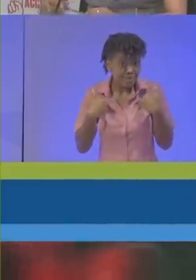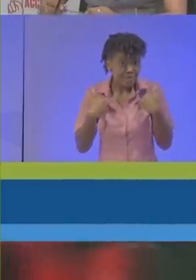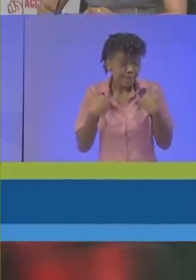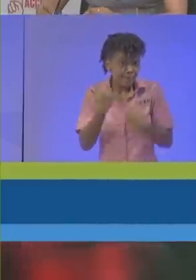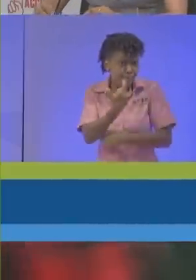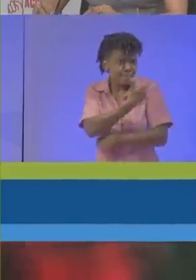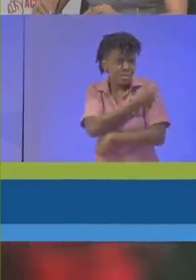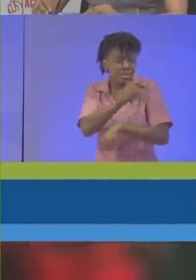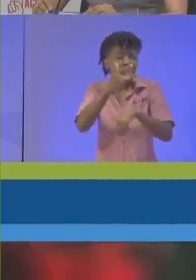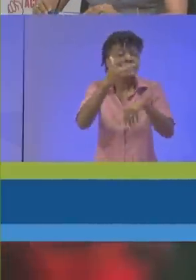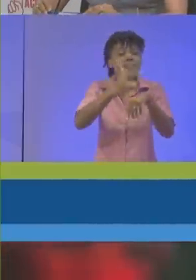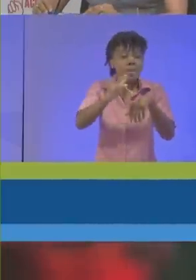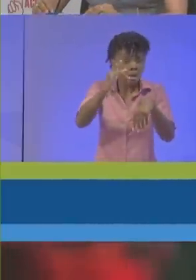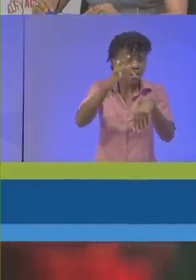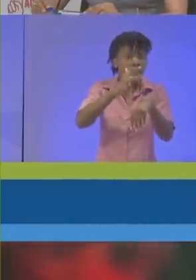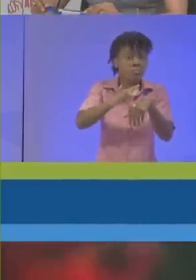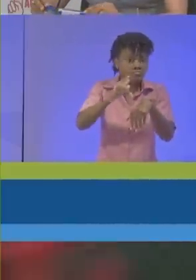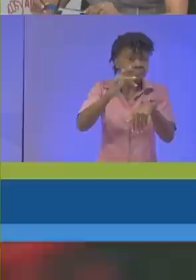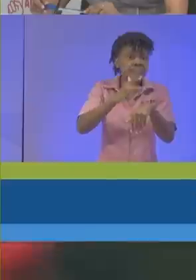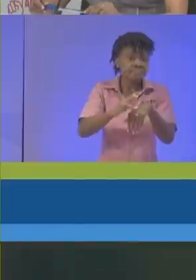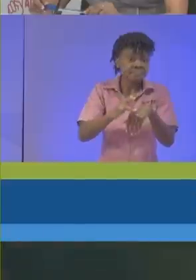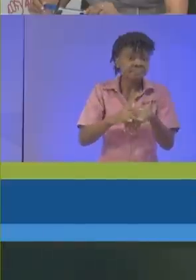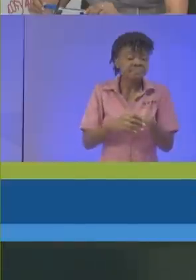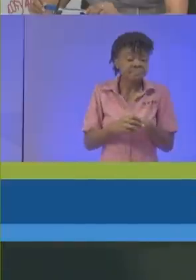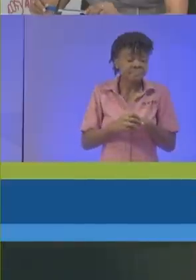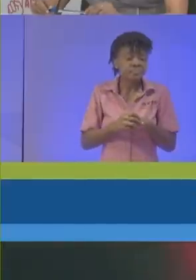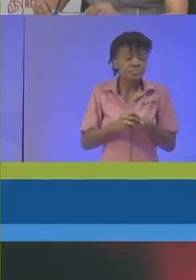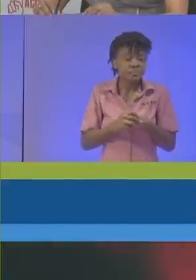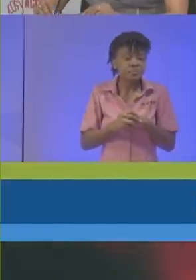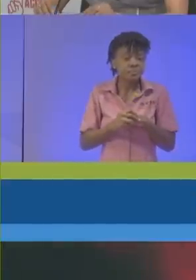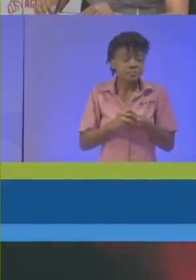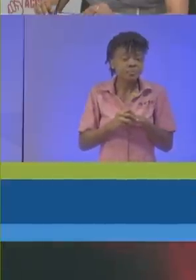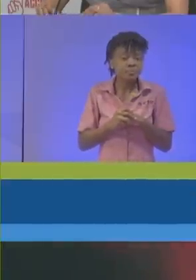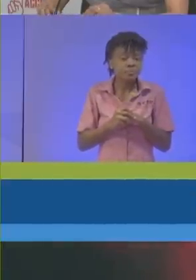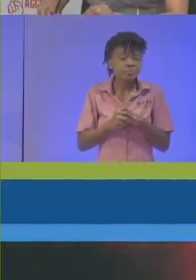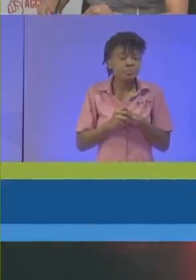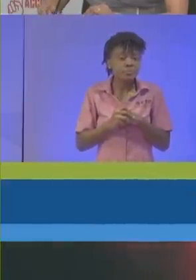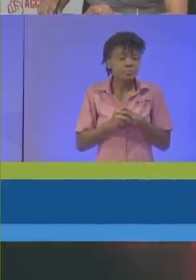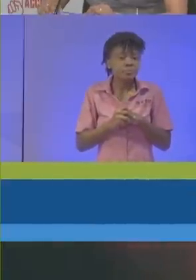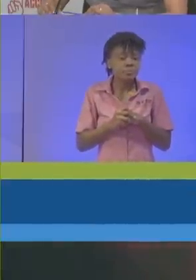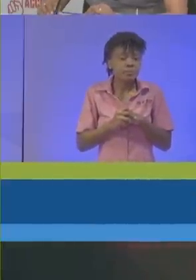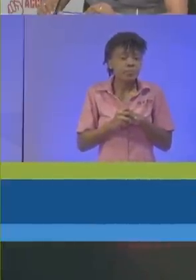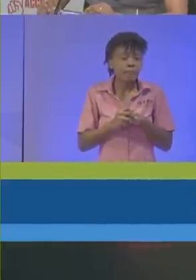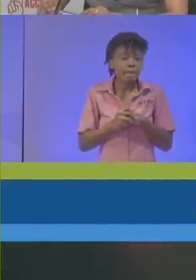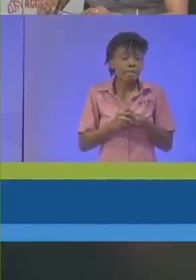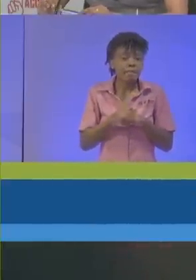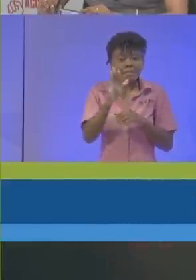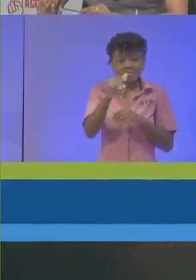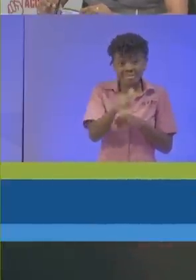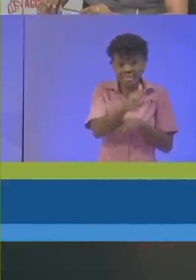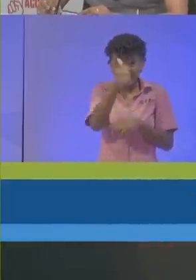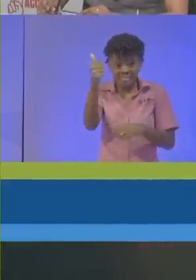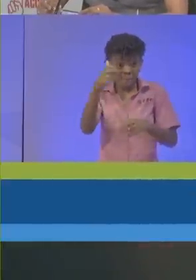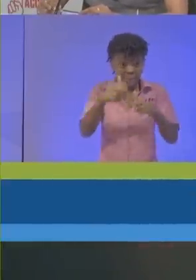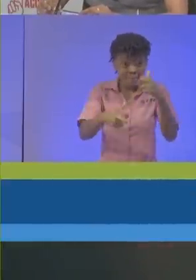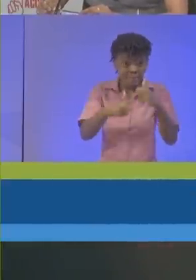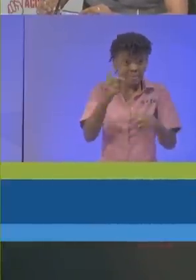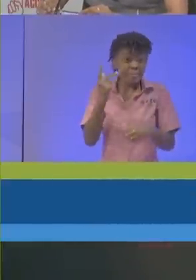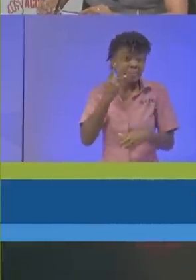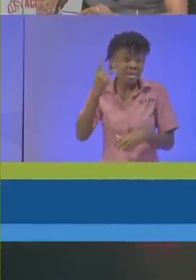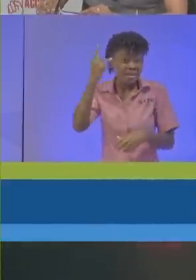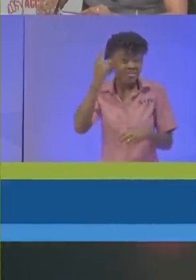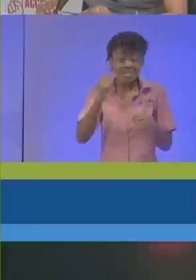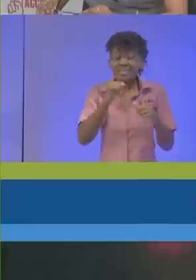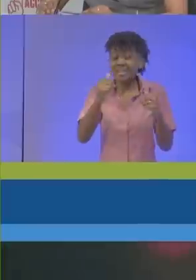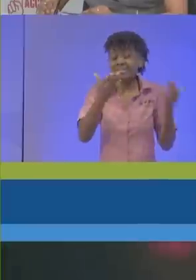Another factor is parents or guardians not taking their child or their children to be vaccinated. And that seemed to be one of our biggest